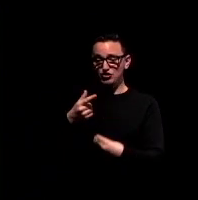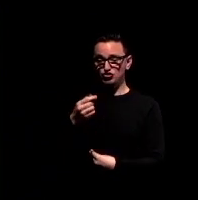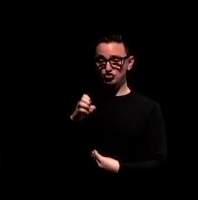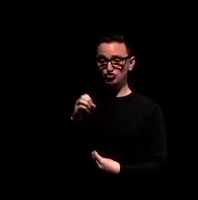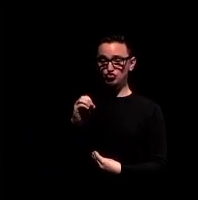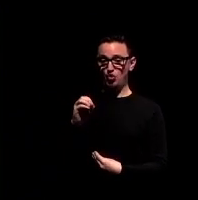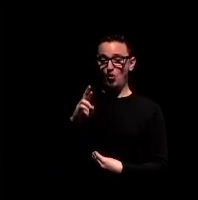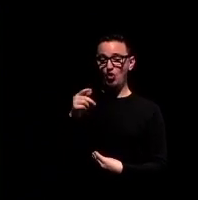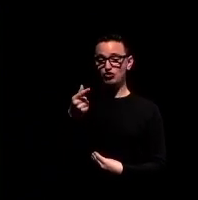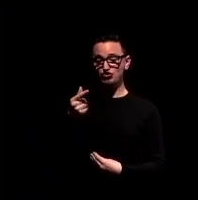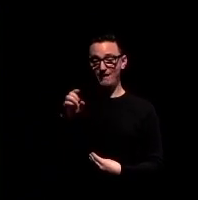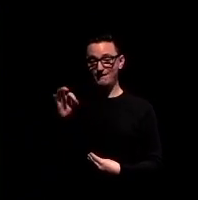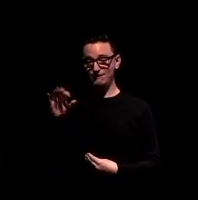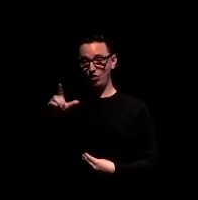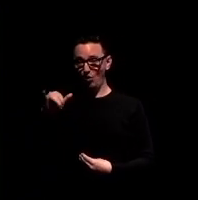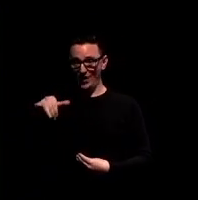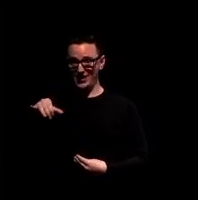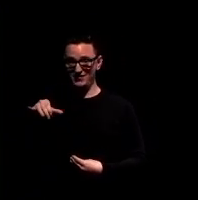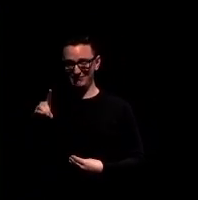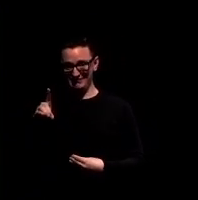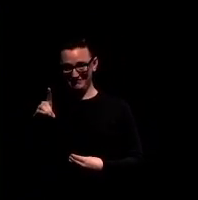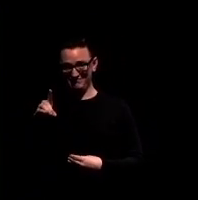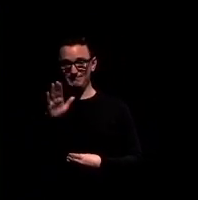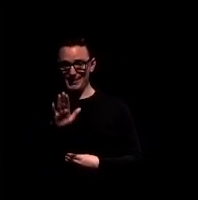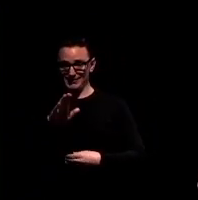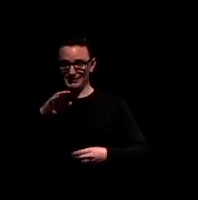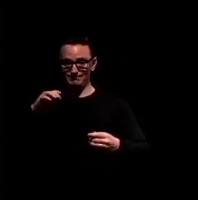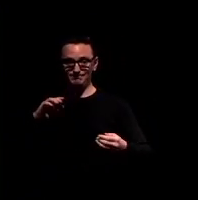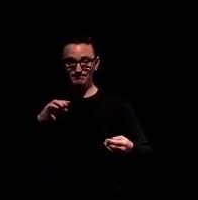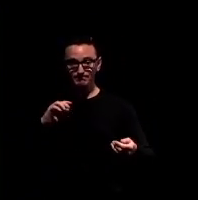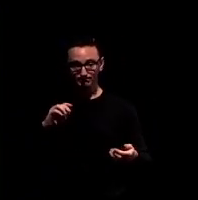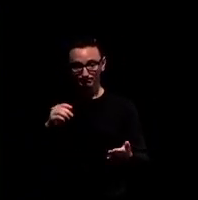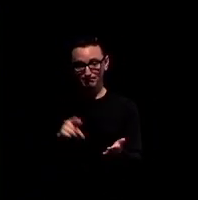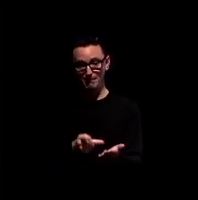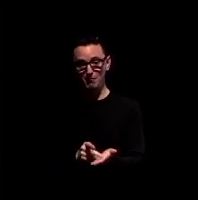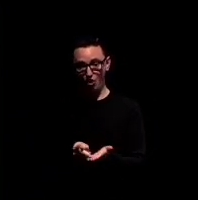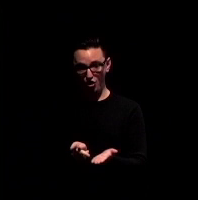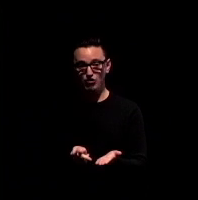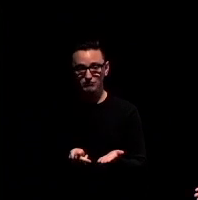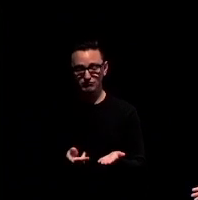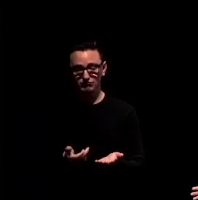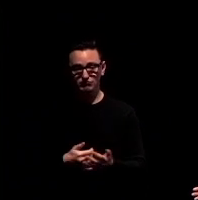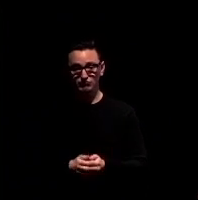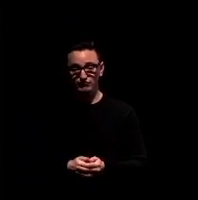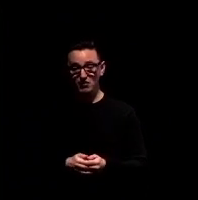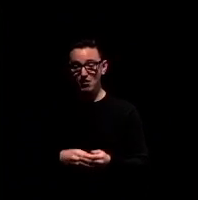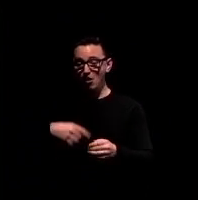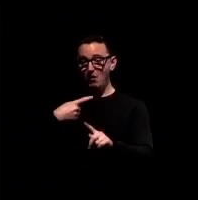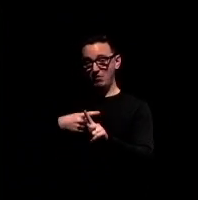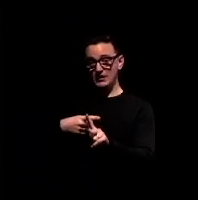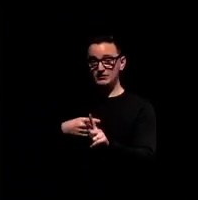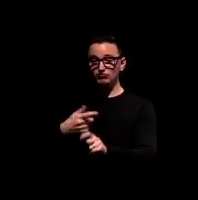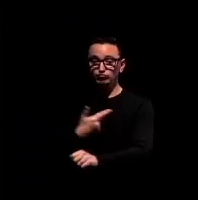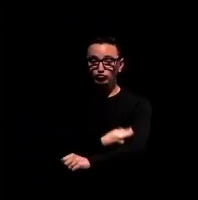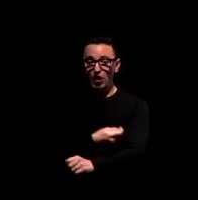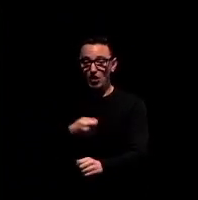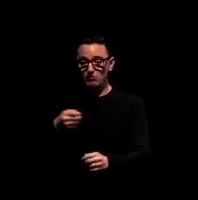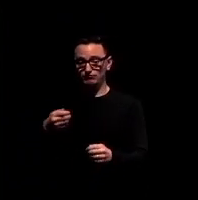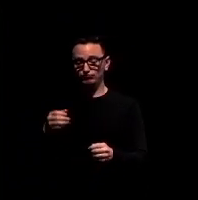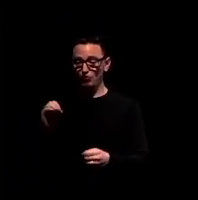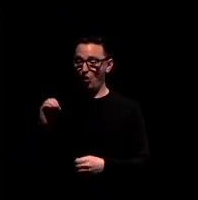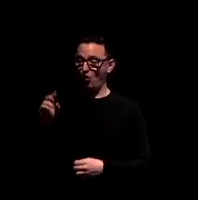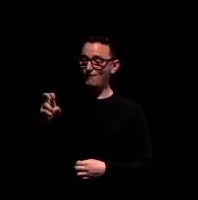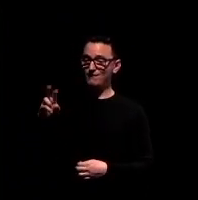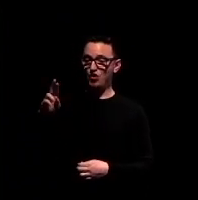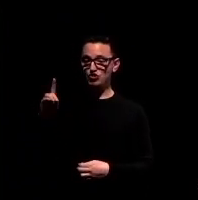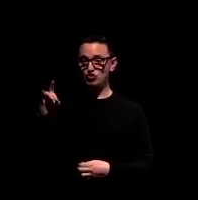that. It was a really difficult time. We're also seeing drug overdoses disproportionately affecting people from BIPOC